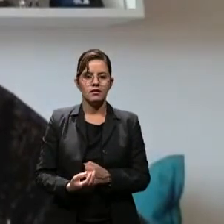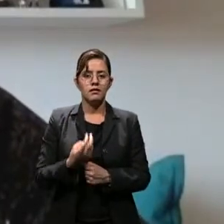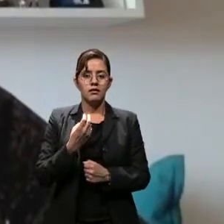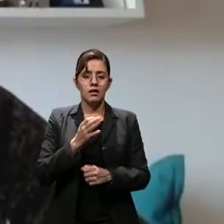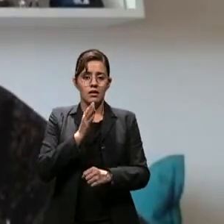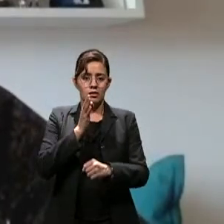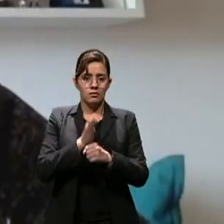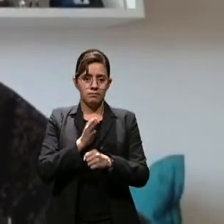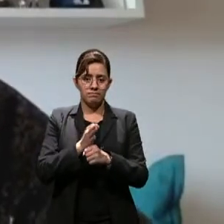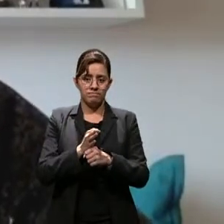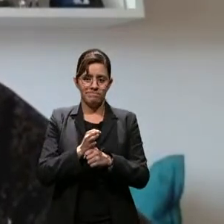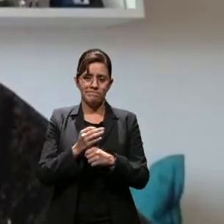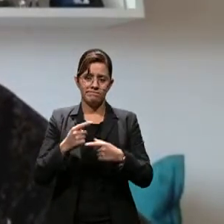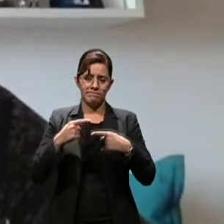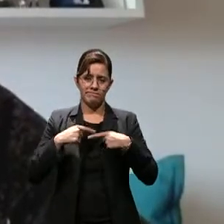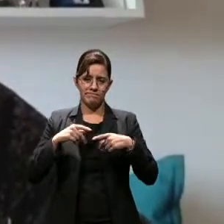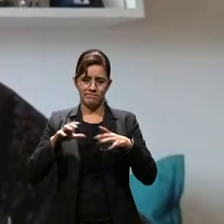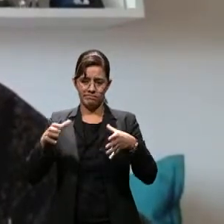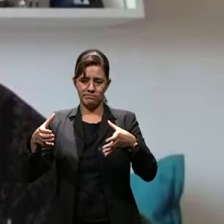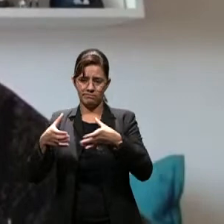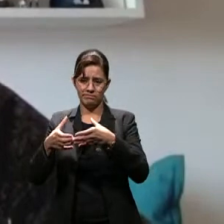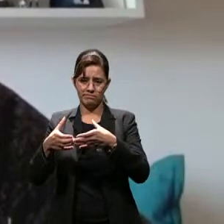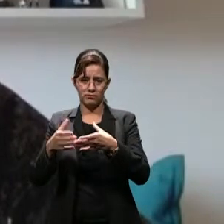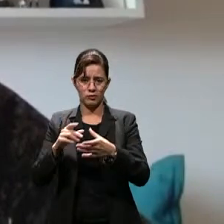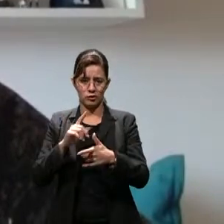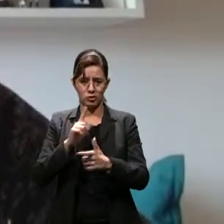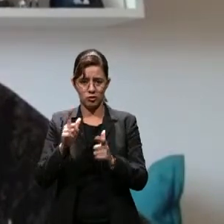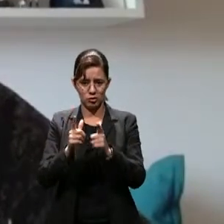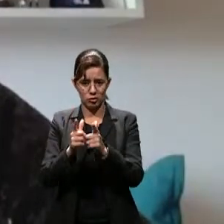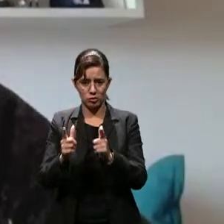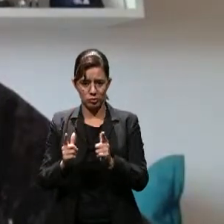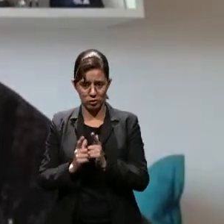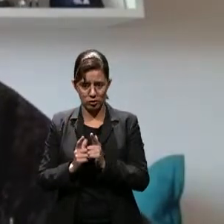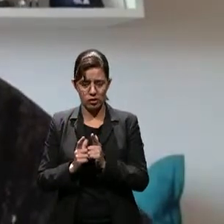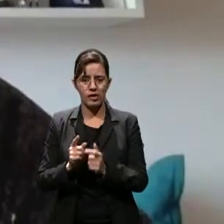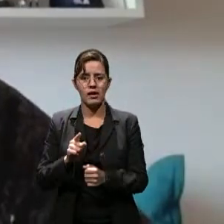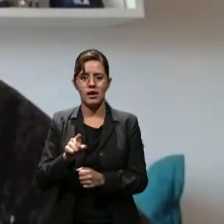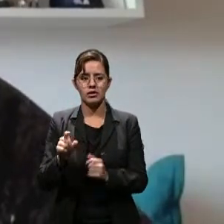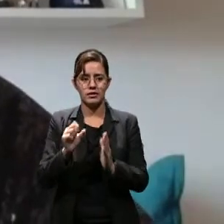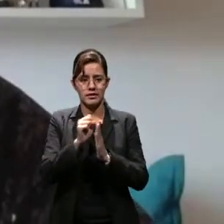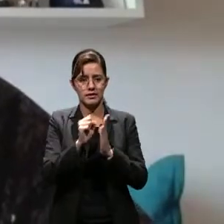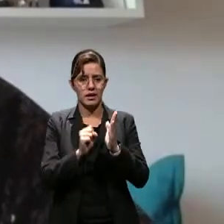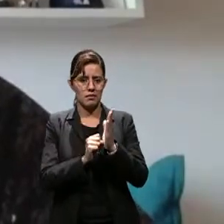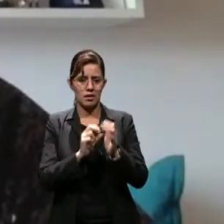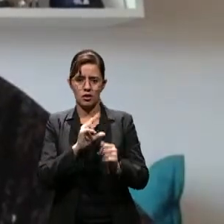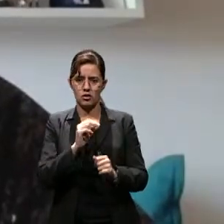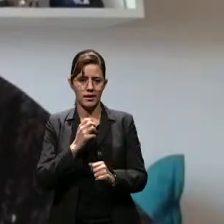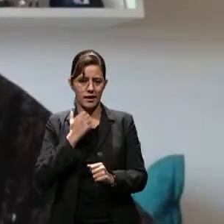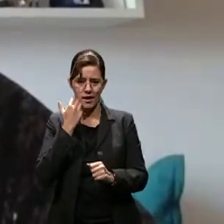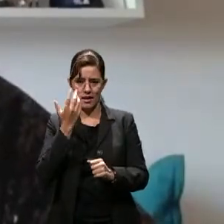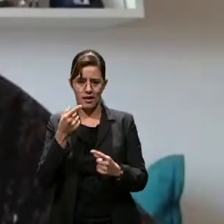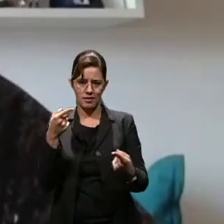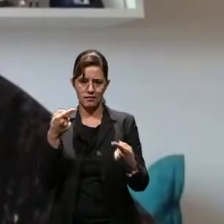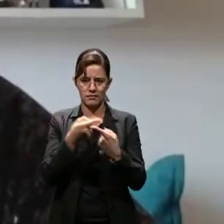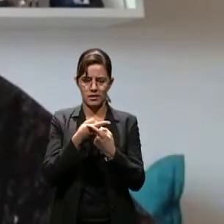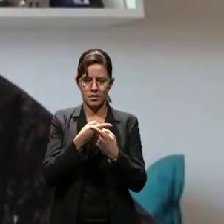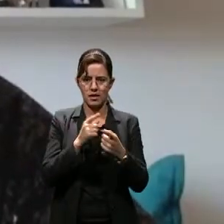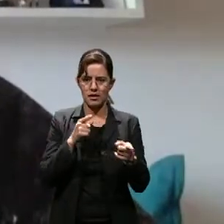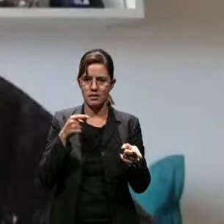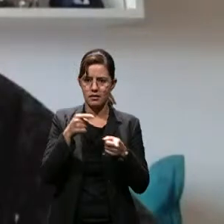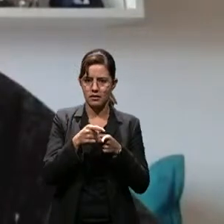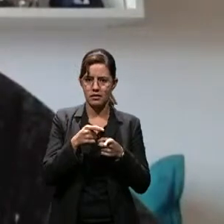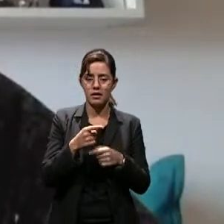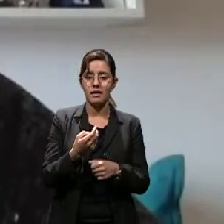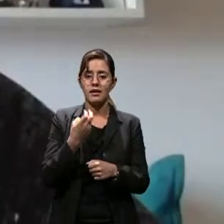polarization is so strong and it's shared among the political forces. And this is what we're afraid